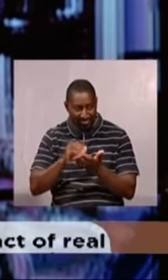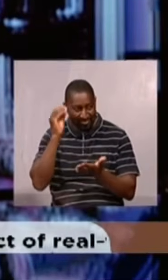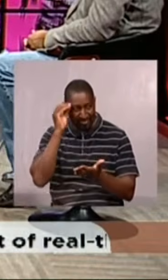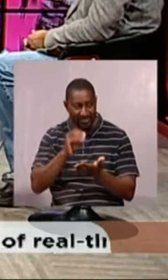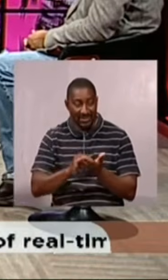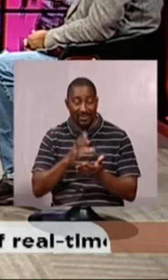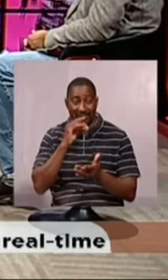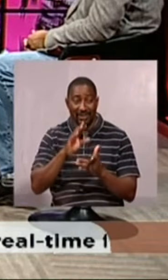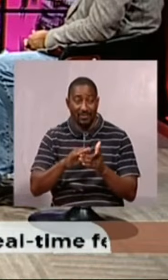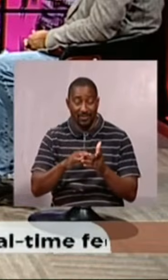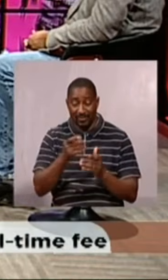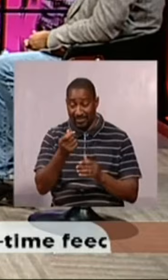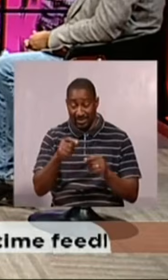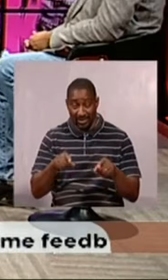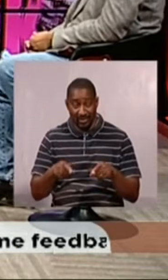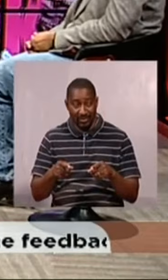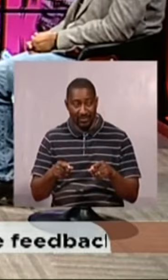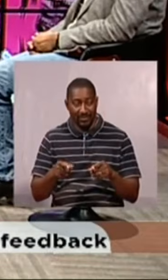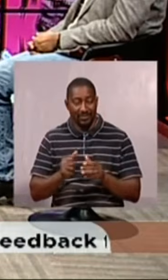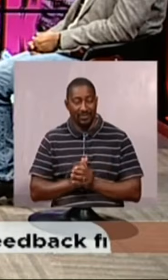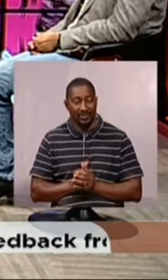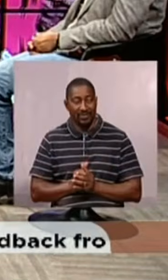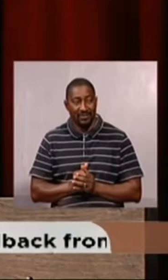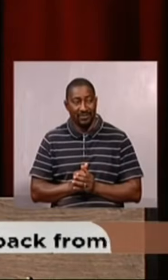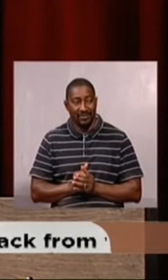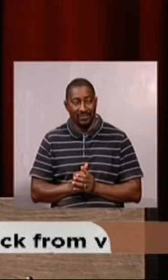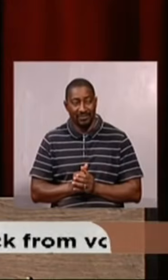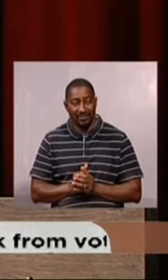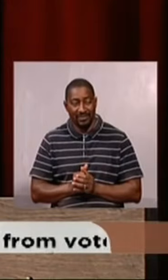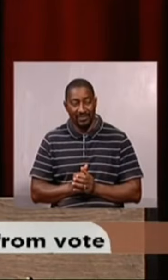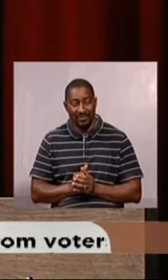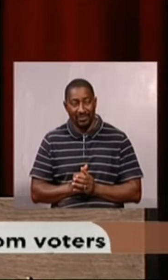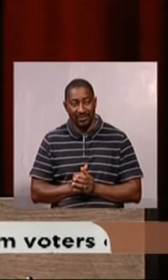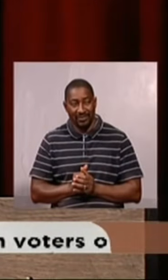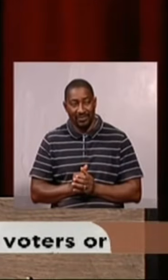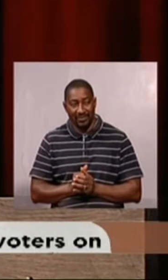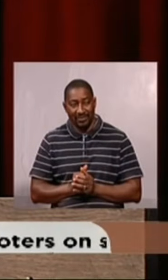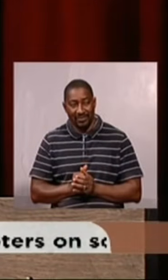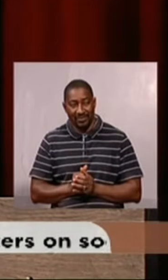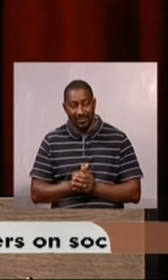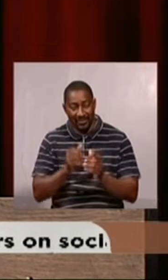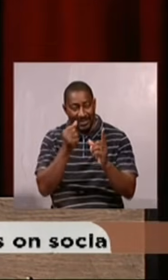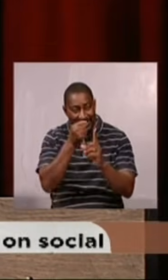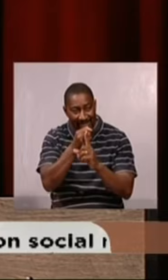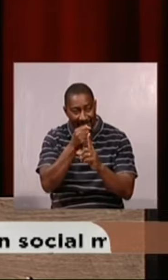financial aspect here and in terms of running a campaign online. Yeah. I'm sure